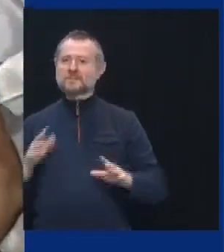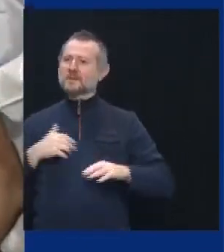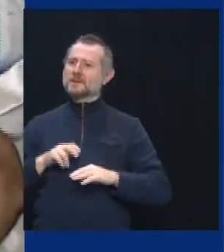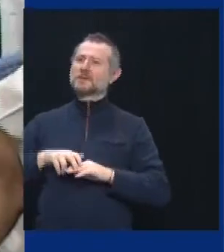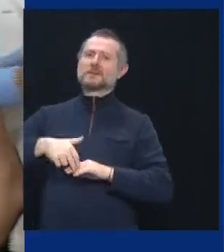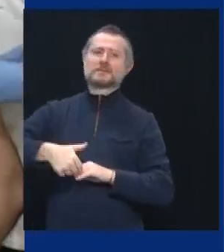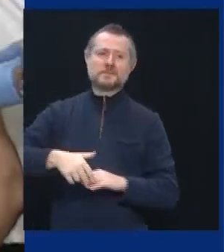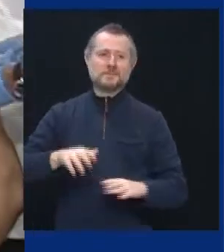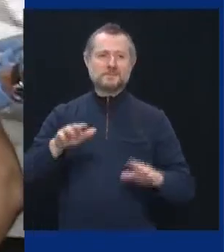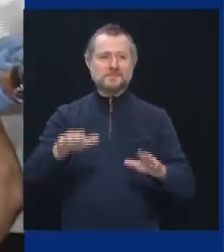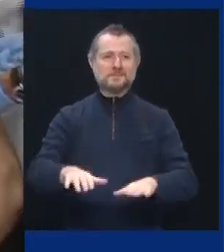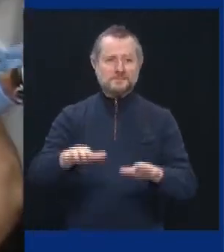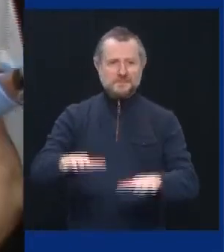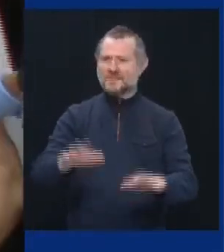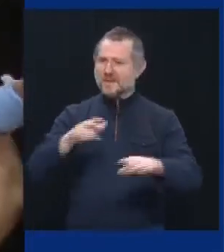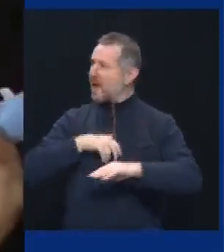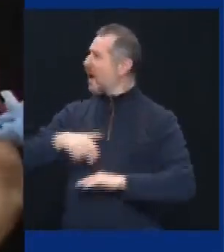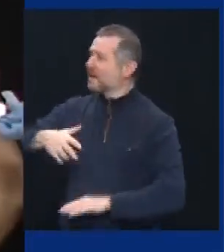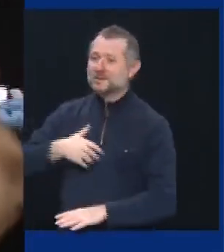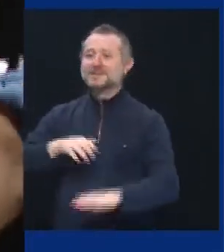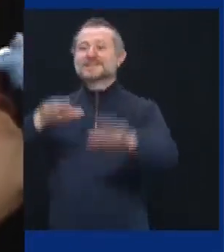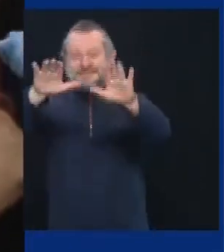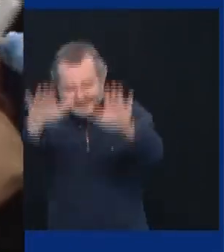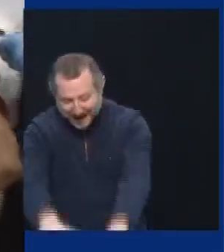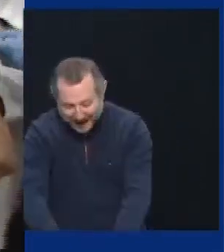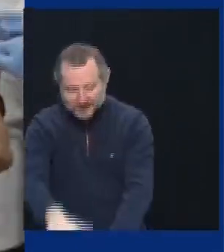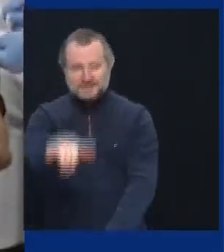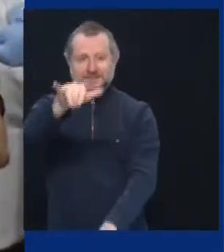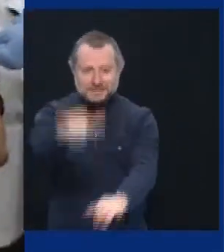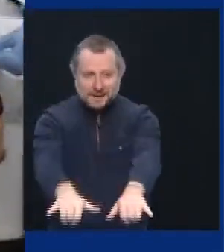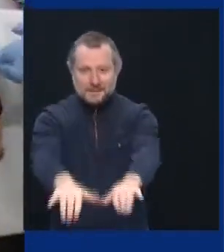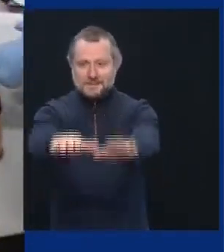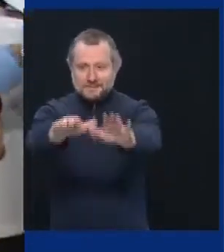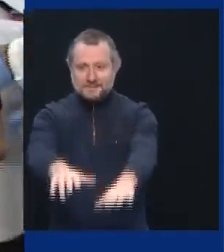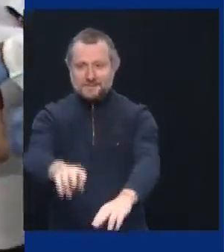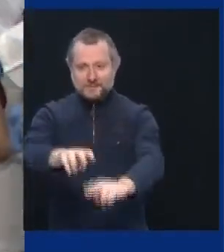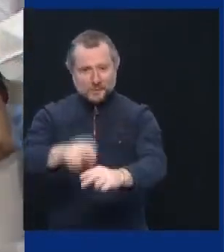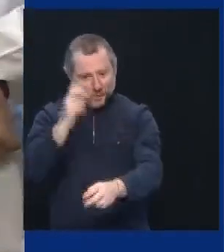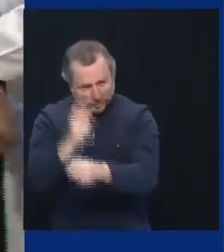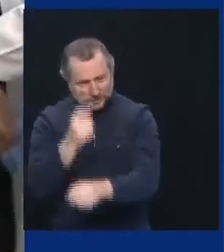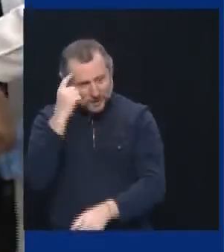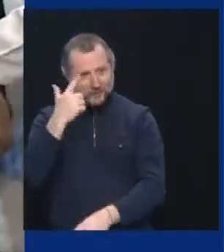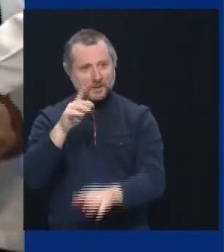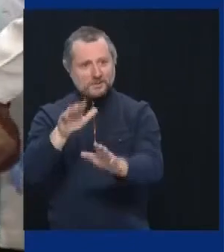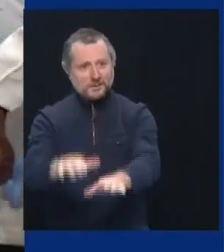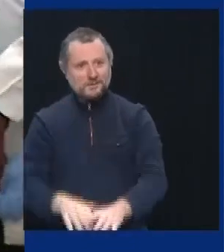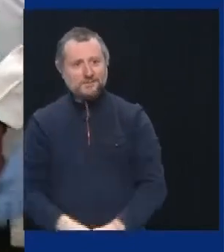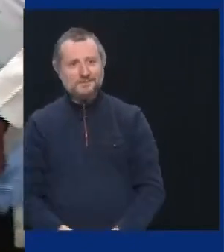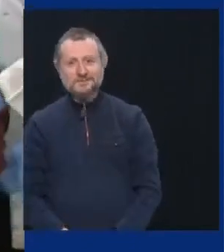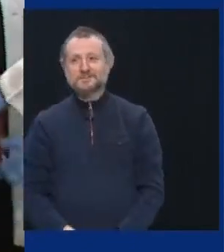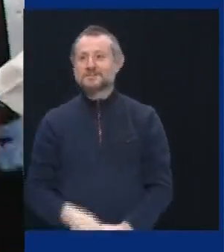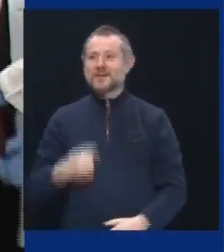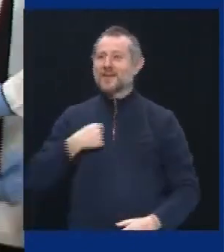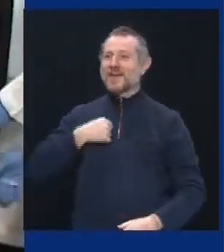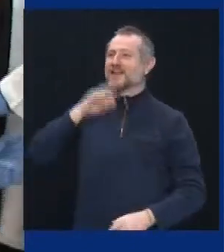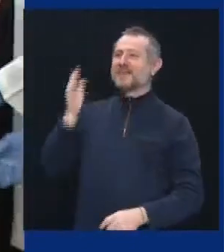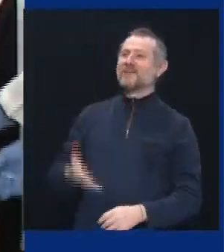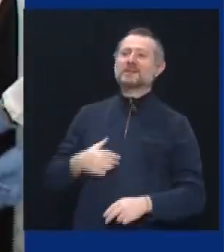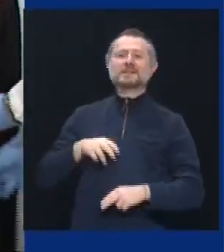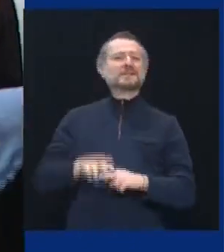run. You gotta stay there. 15 minutes, Governor. I never said